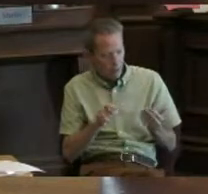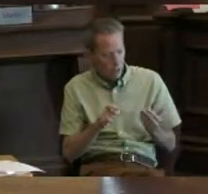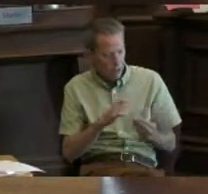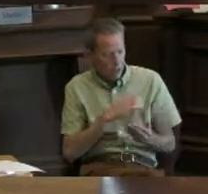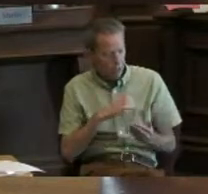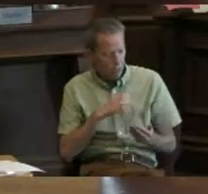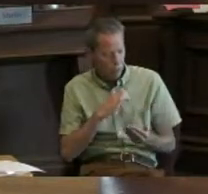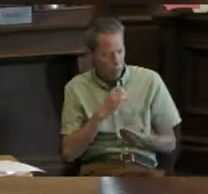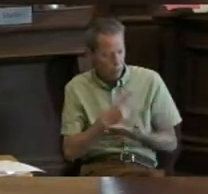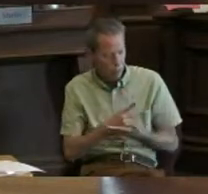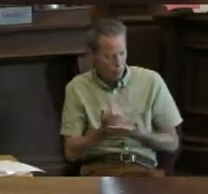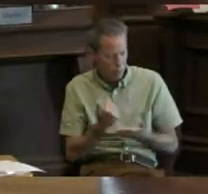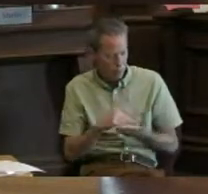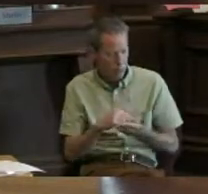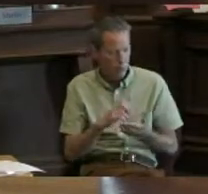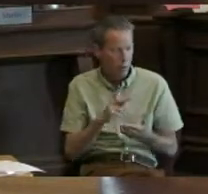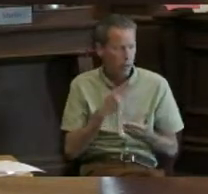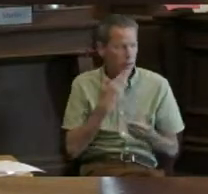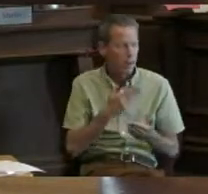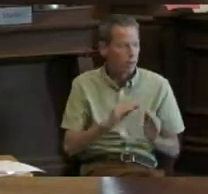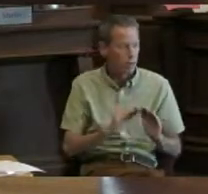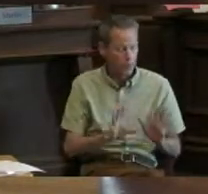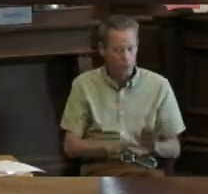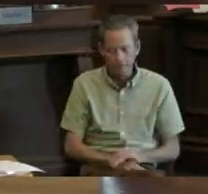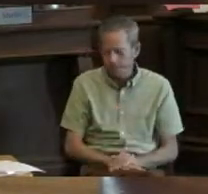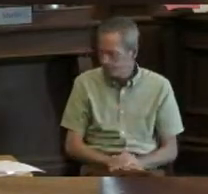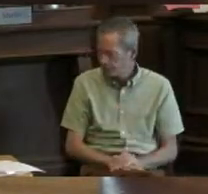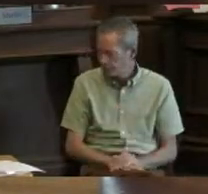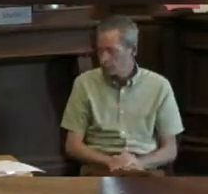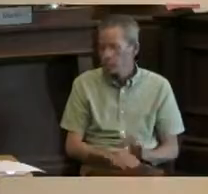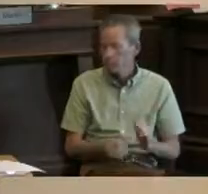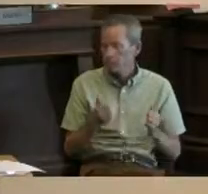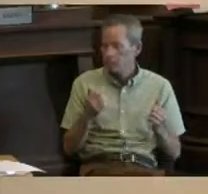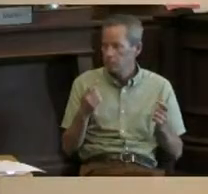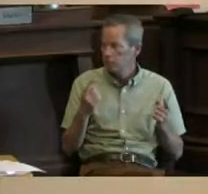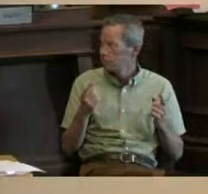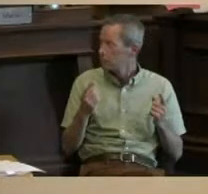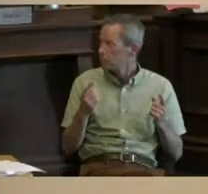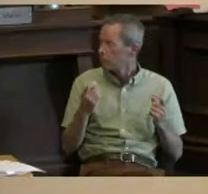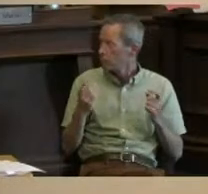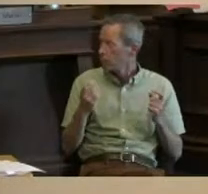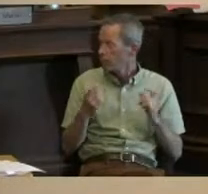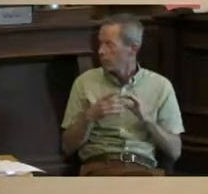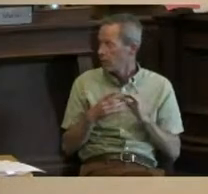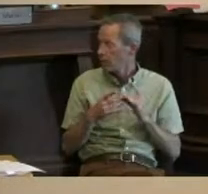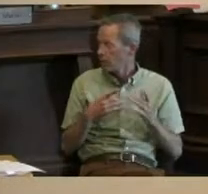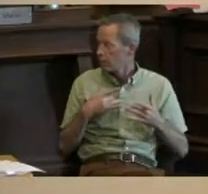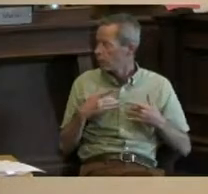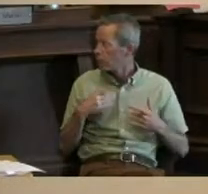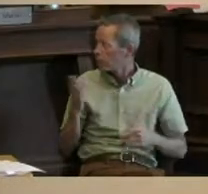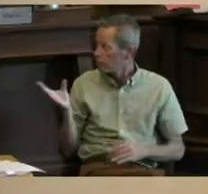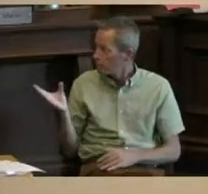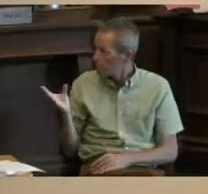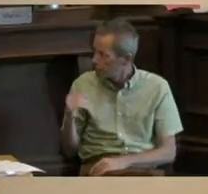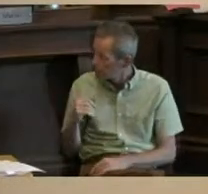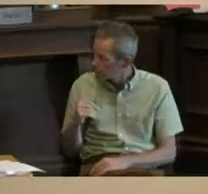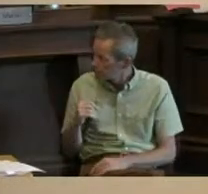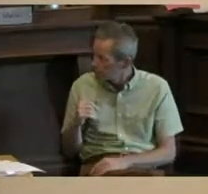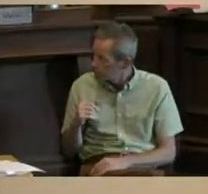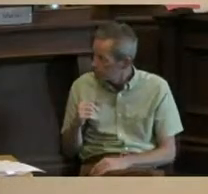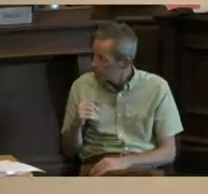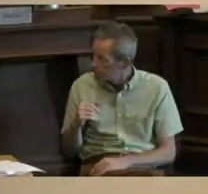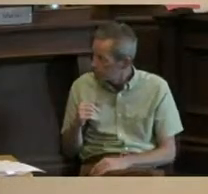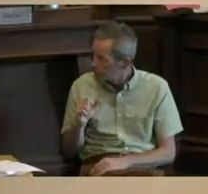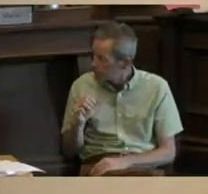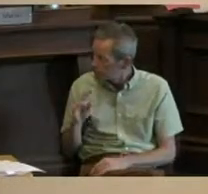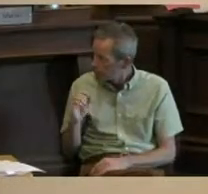All right. Thank you for clarity. Any other questions, comments, or concerns? Yes. Yes.